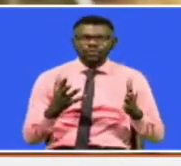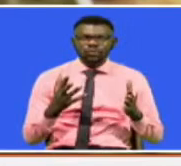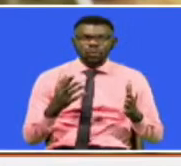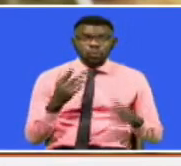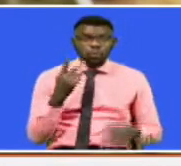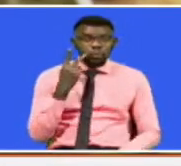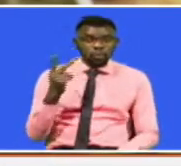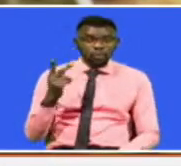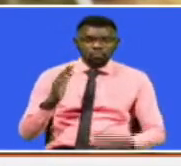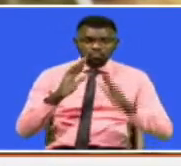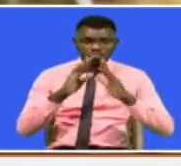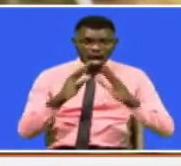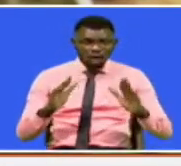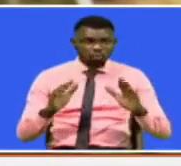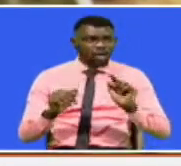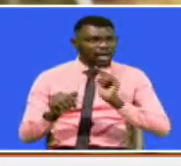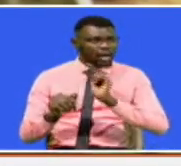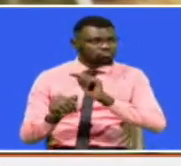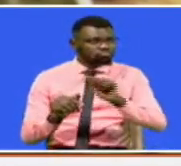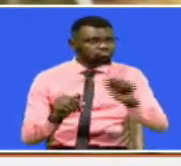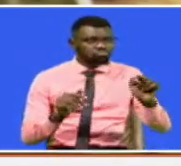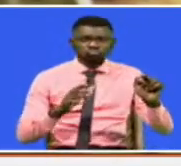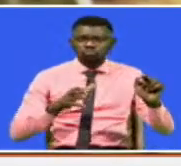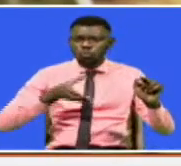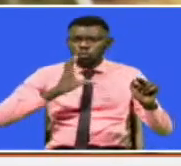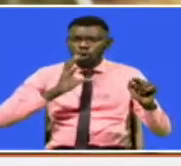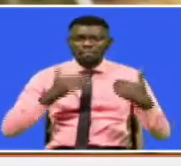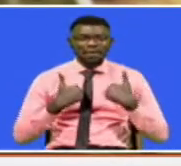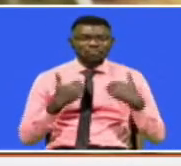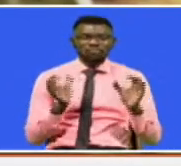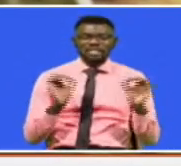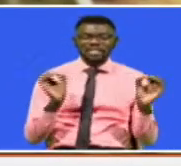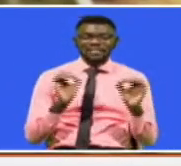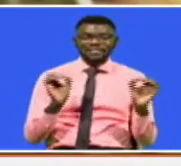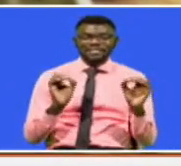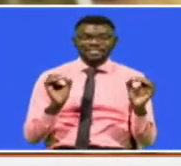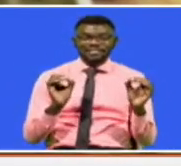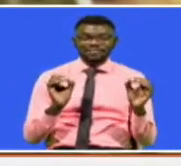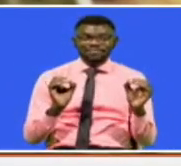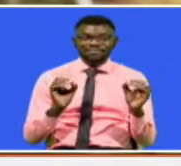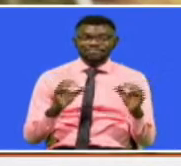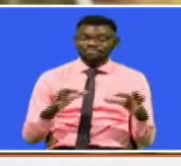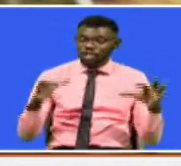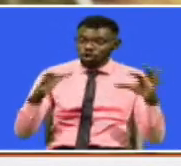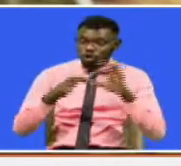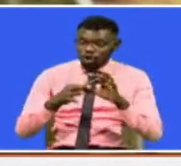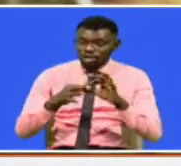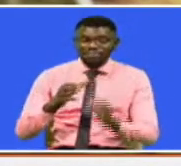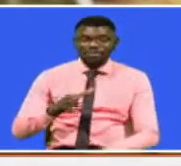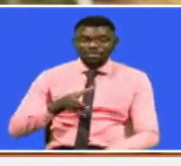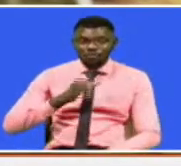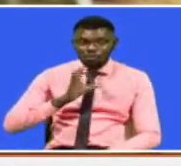2,200 households. No water. And we're able to bring and connect all these households to water.